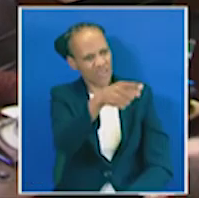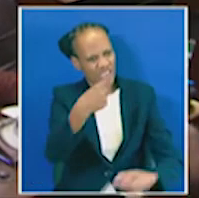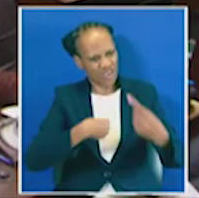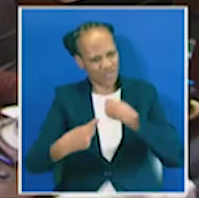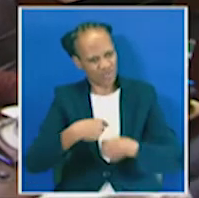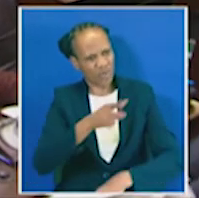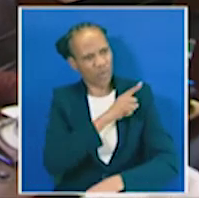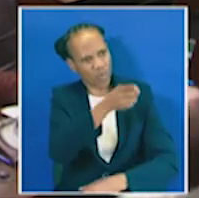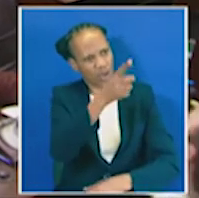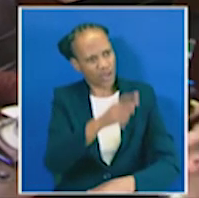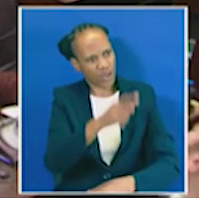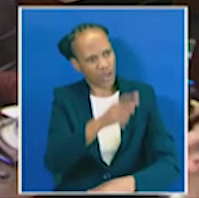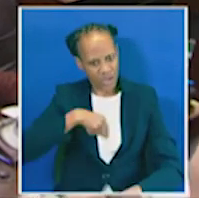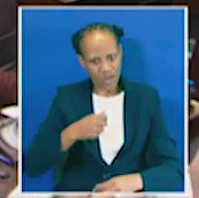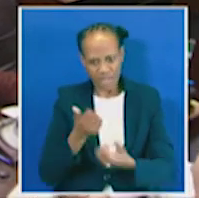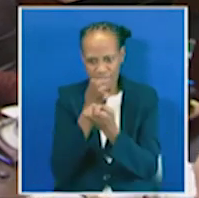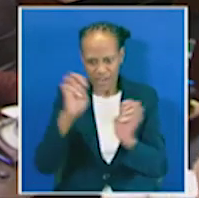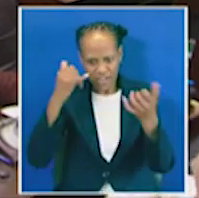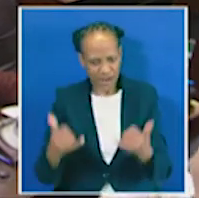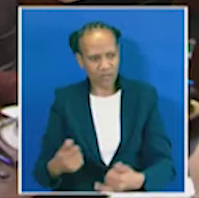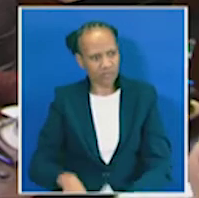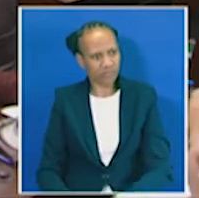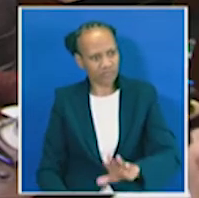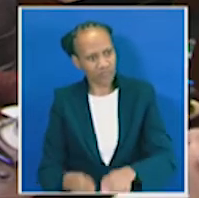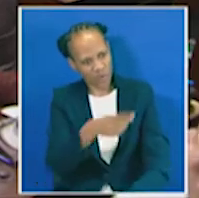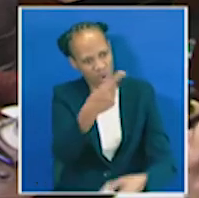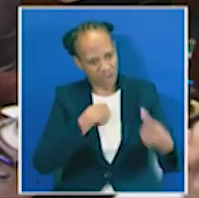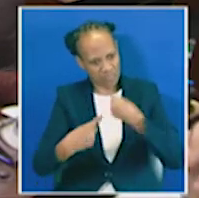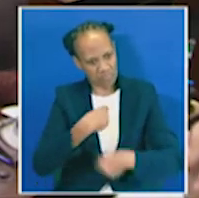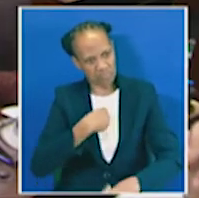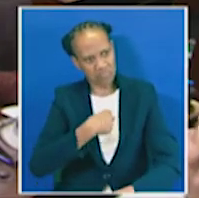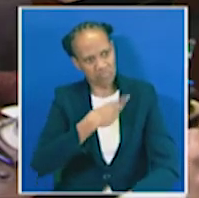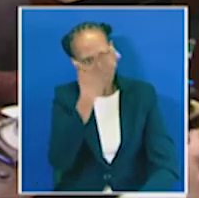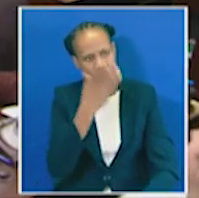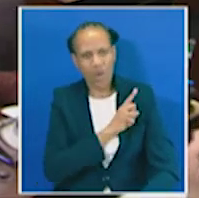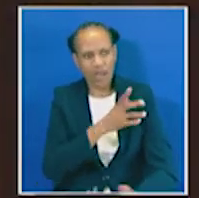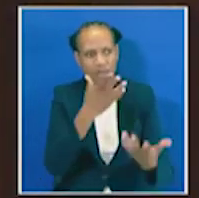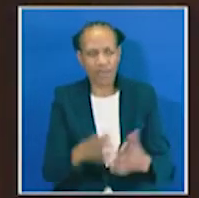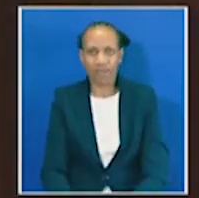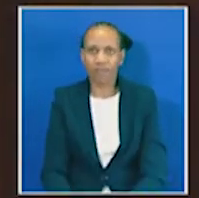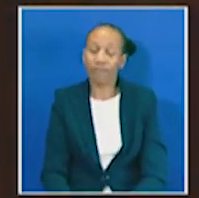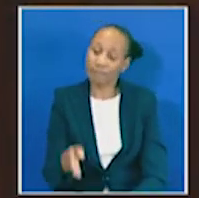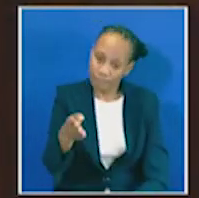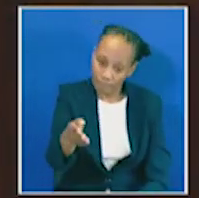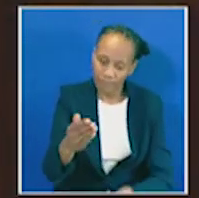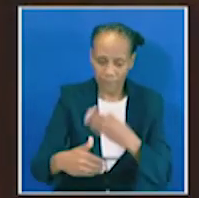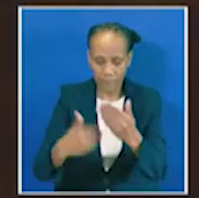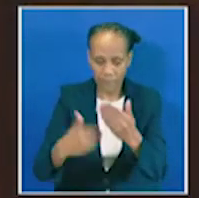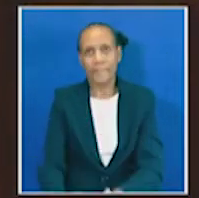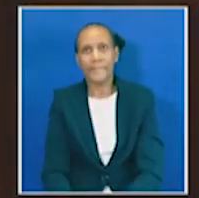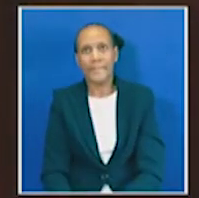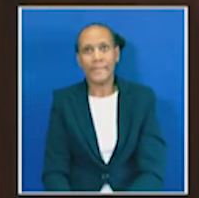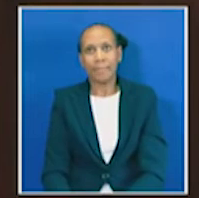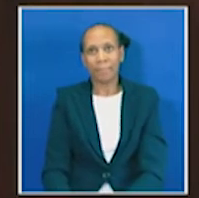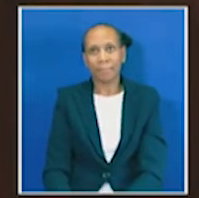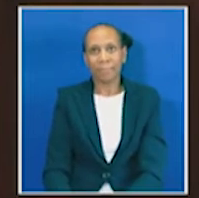seat. We're liberating ourselves. Take your seat, Honourable Member. Continue, Honourable Member. Despite